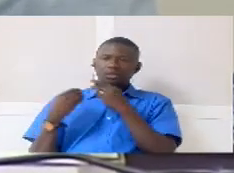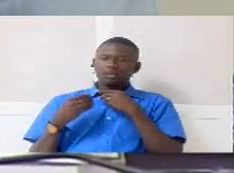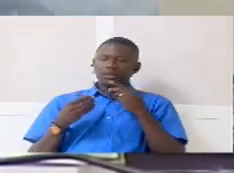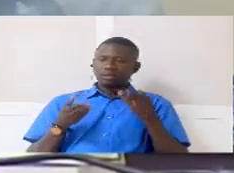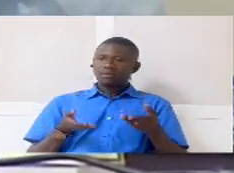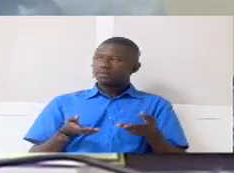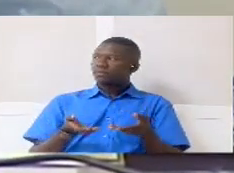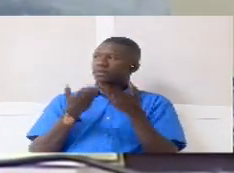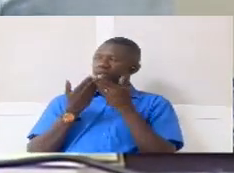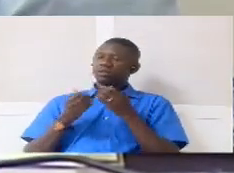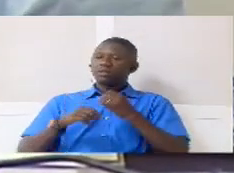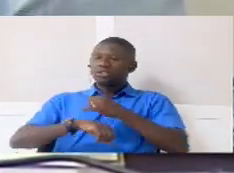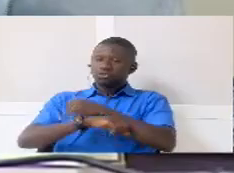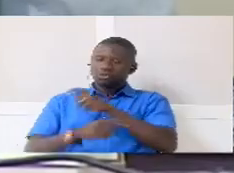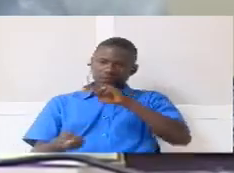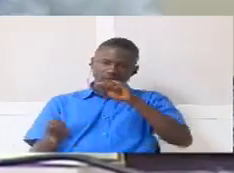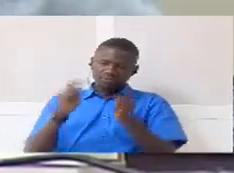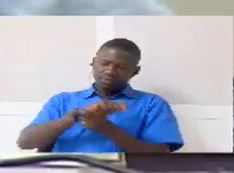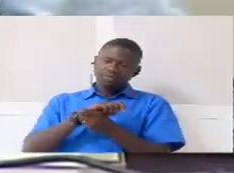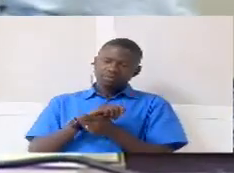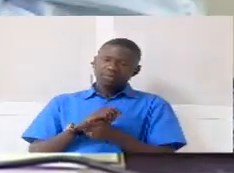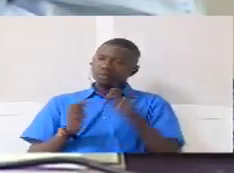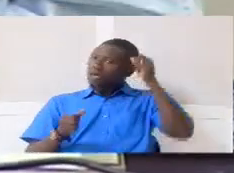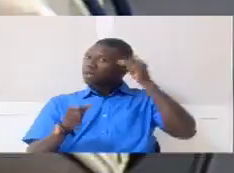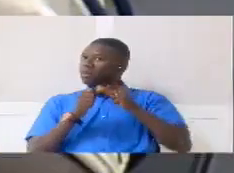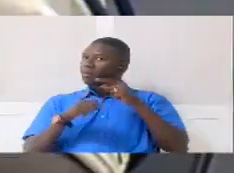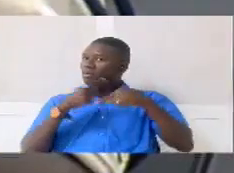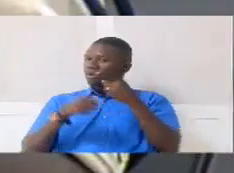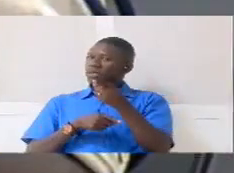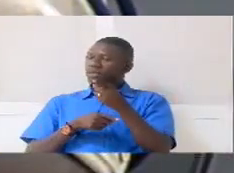can factor that in mind. No Thank problem. You. Mm-hmm. Okay.